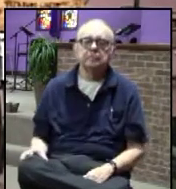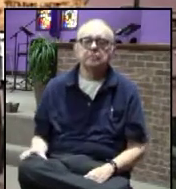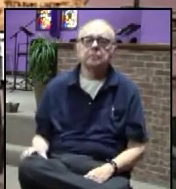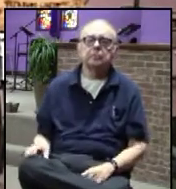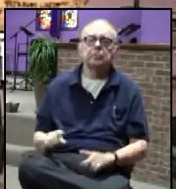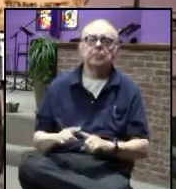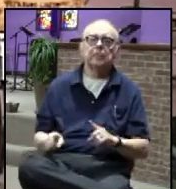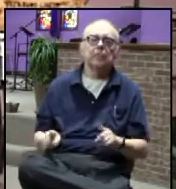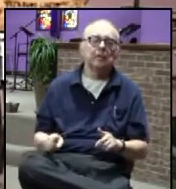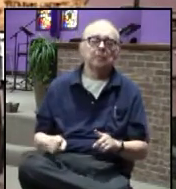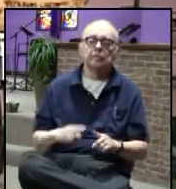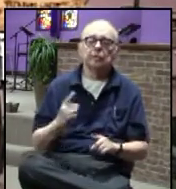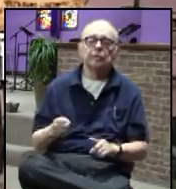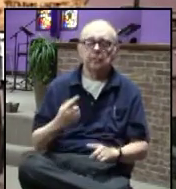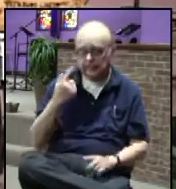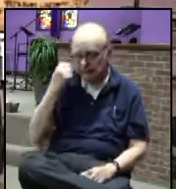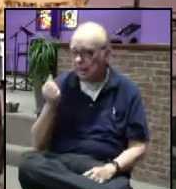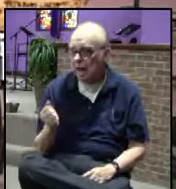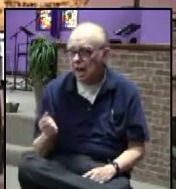But it was just a dime.